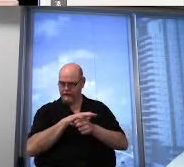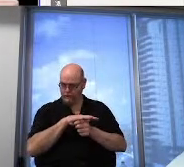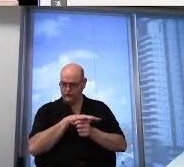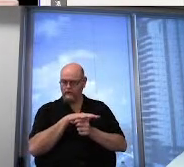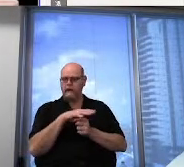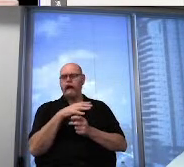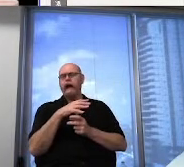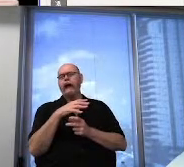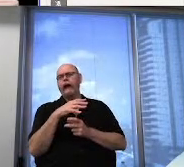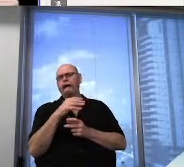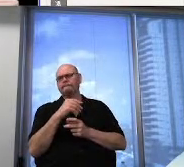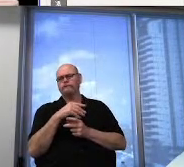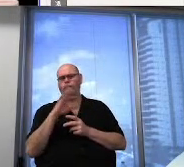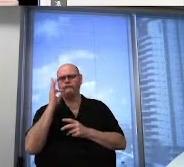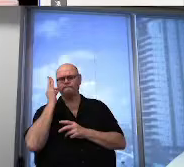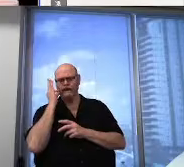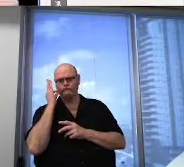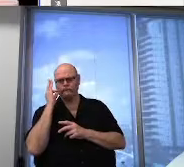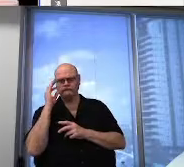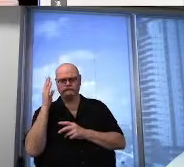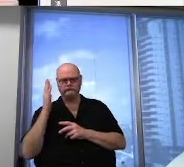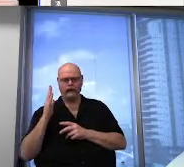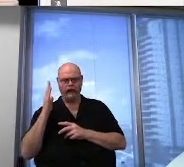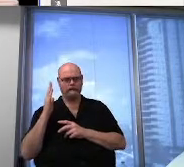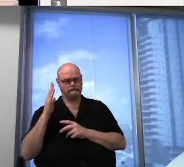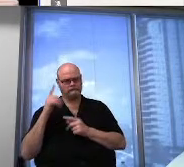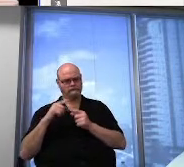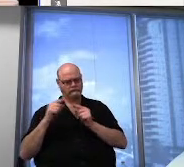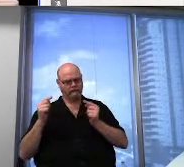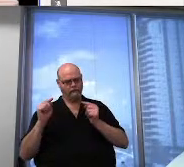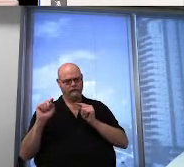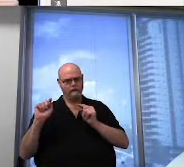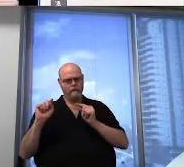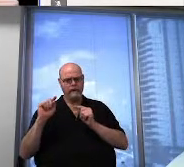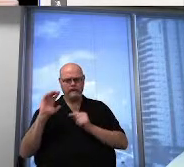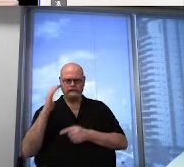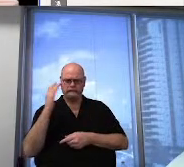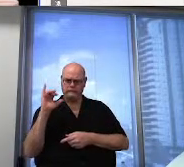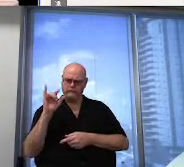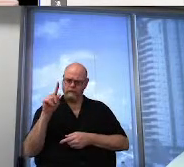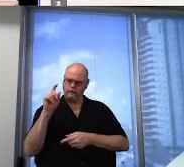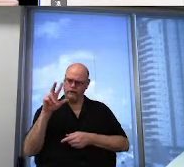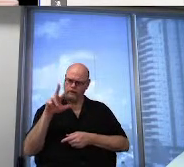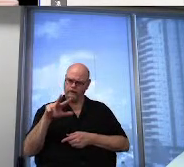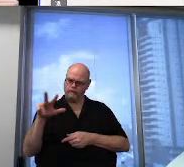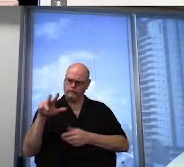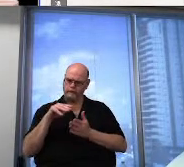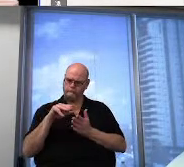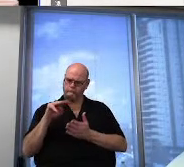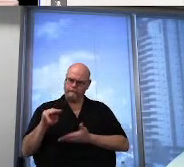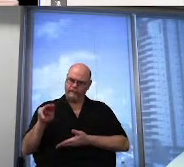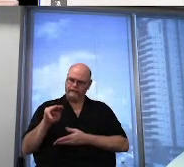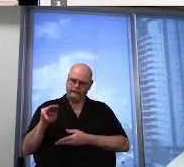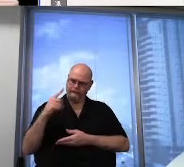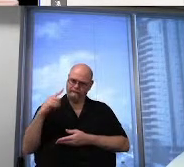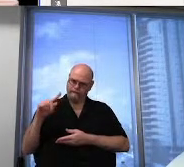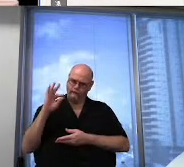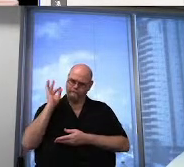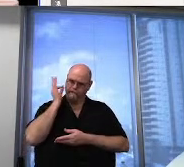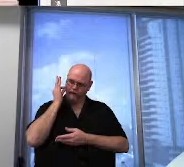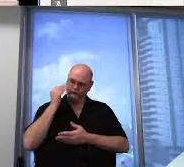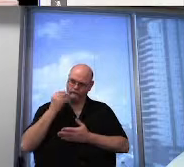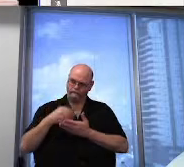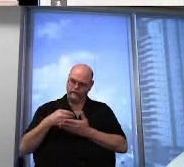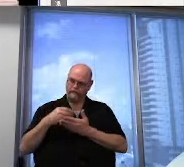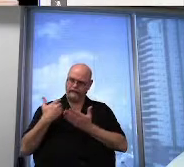in contrast on the federal side, you've got, depending on the numbers, but it seems like 133 million for